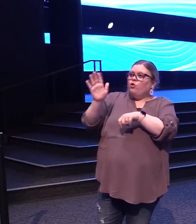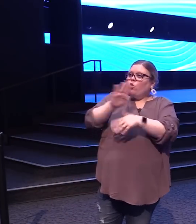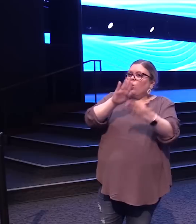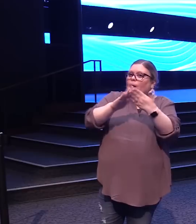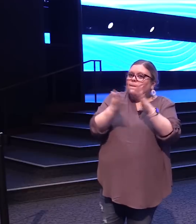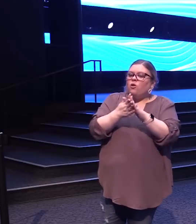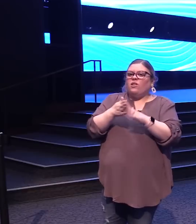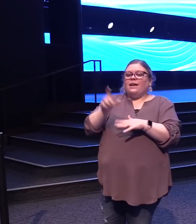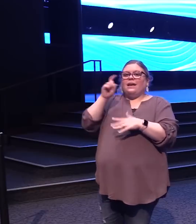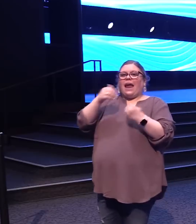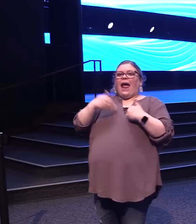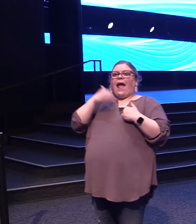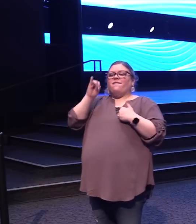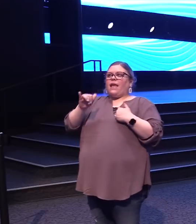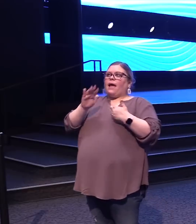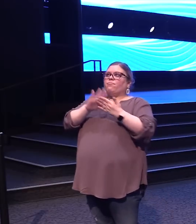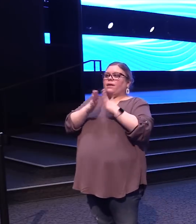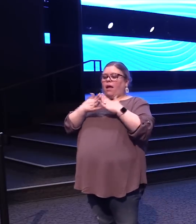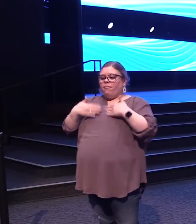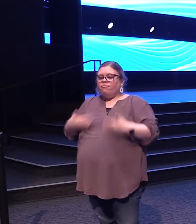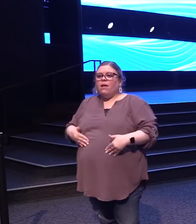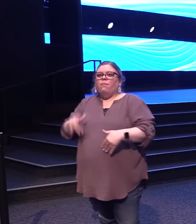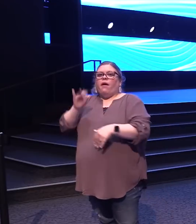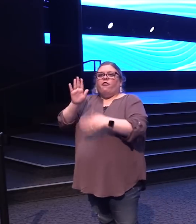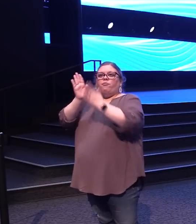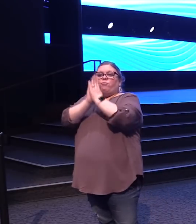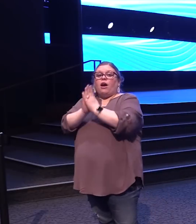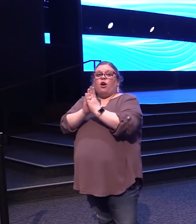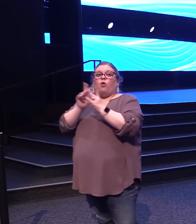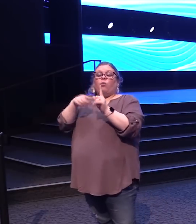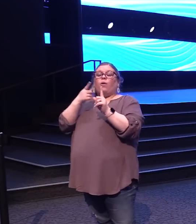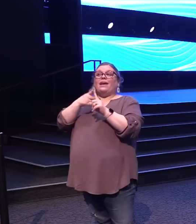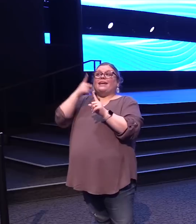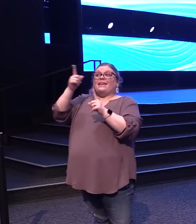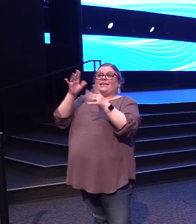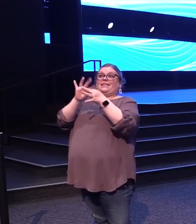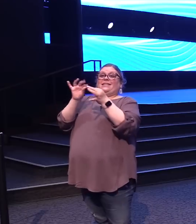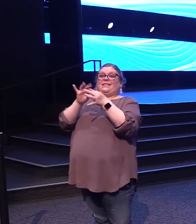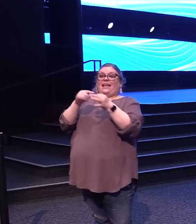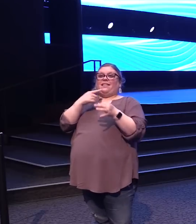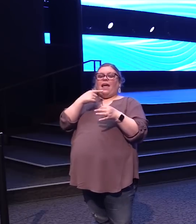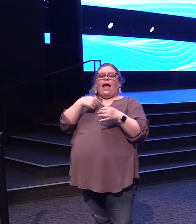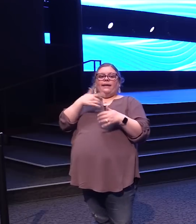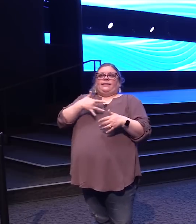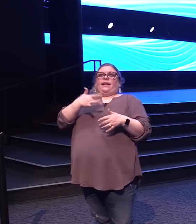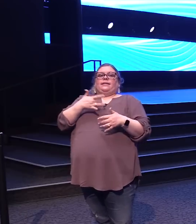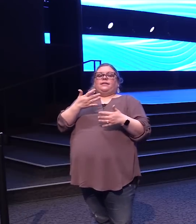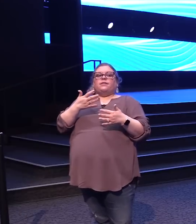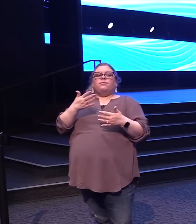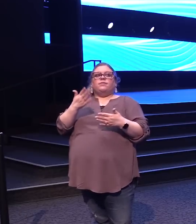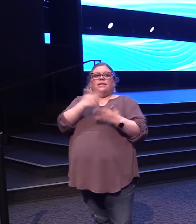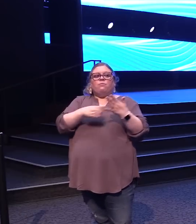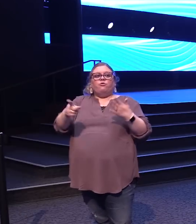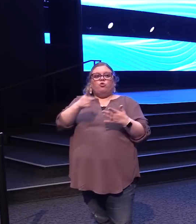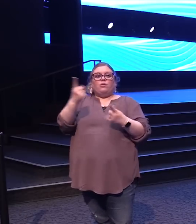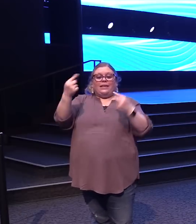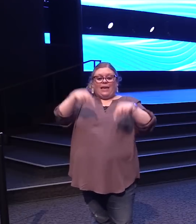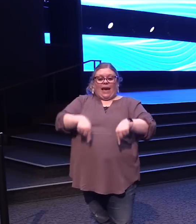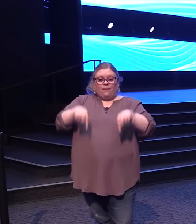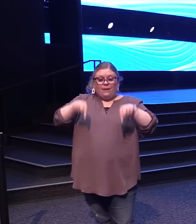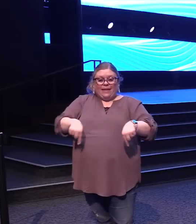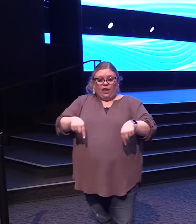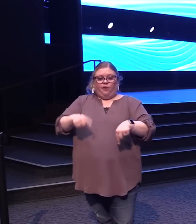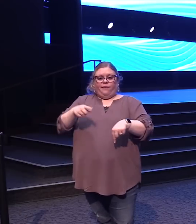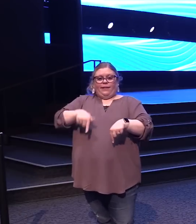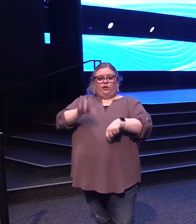to have that house of prayer. But as he was talking about a house of prayer, I just sense some of y'all need a miracle. You came to the house of